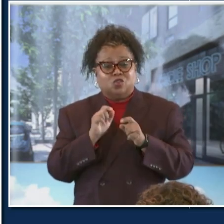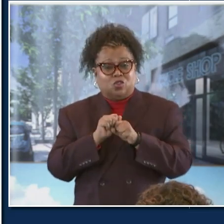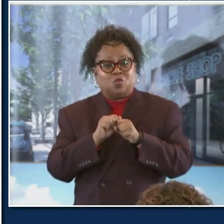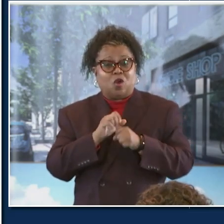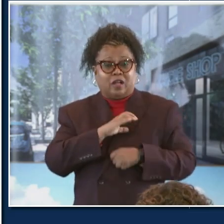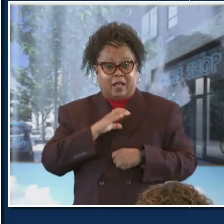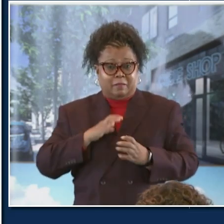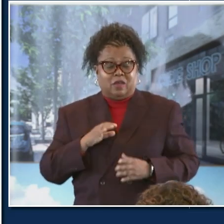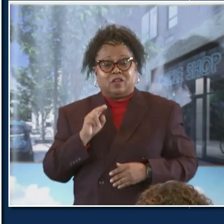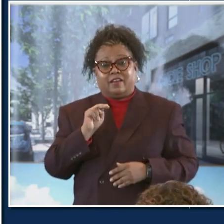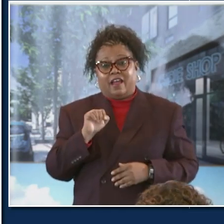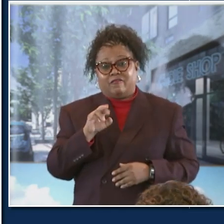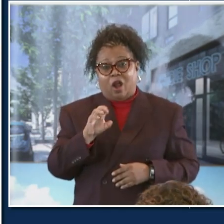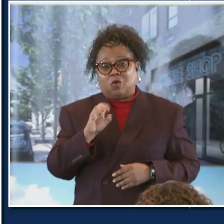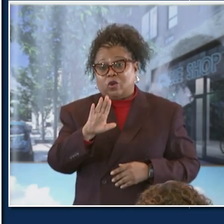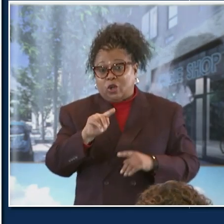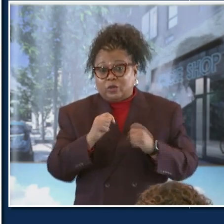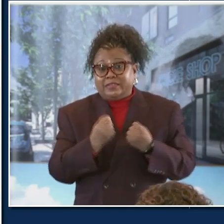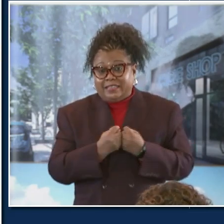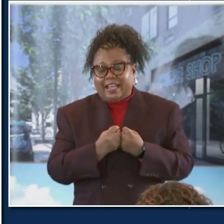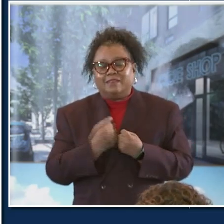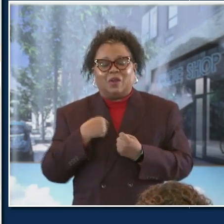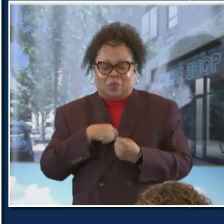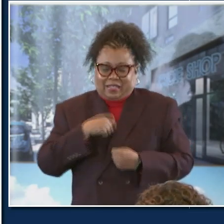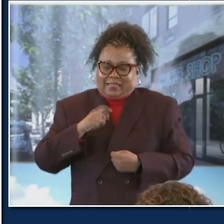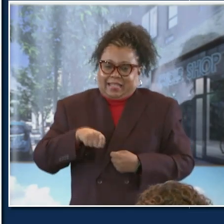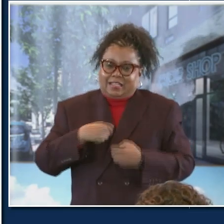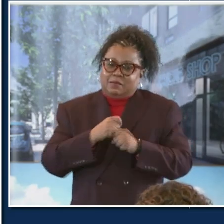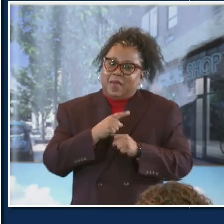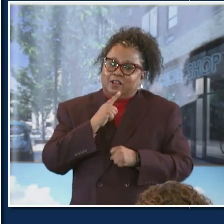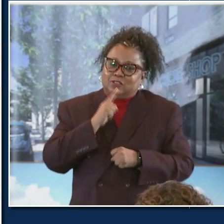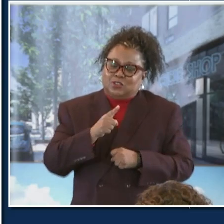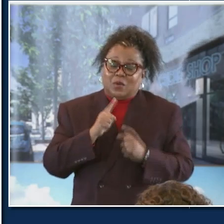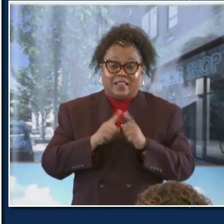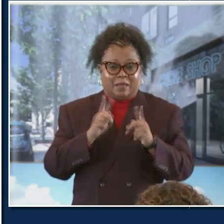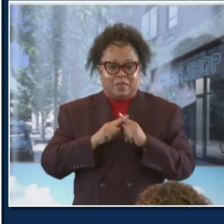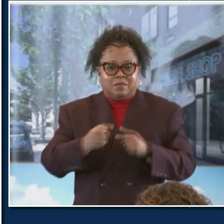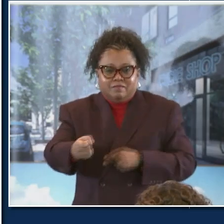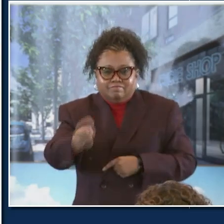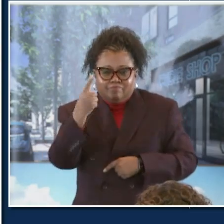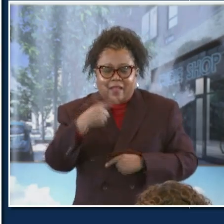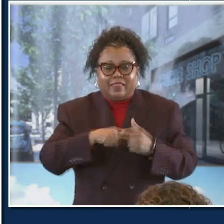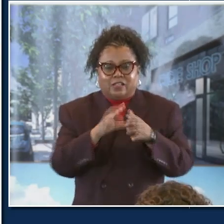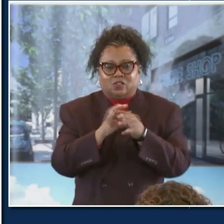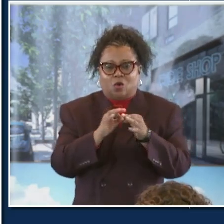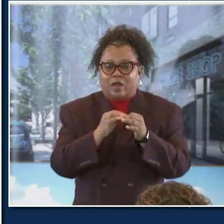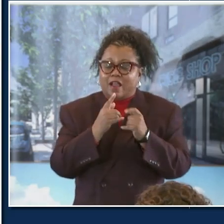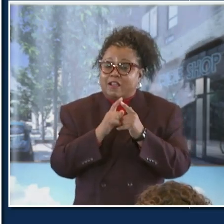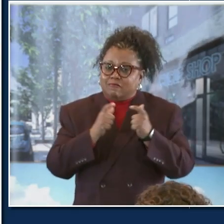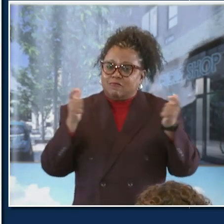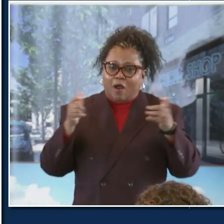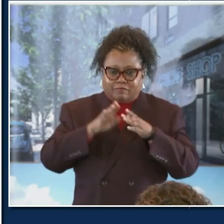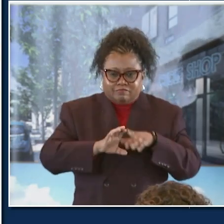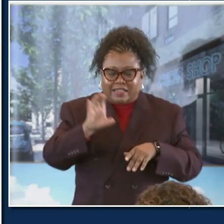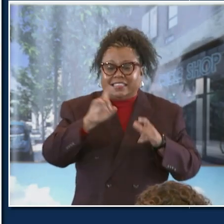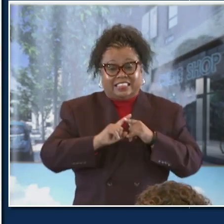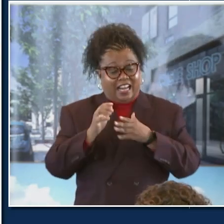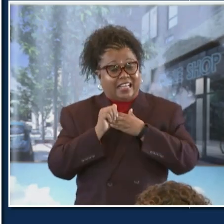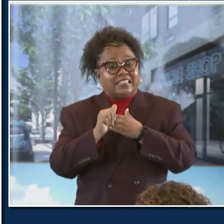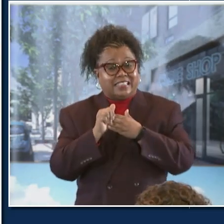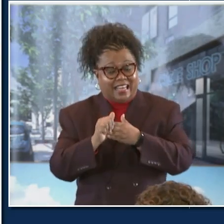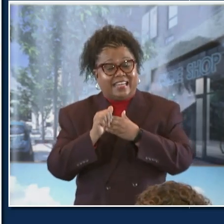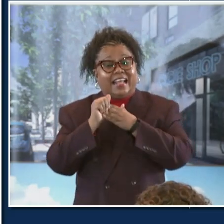of Commissioner Navarra and her team, and we need to make sure that people hear this story far and wide. She is